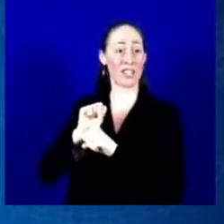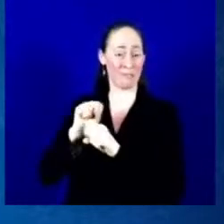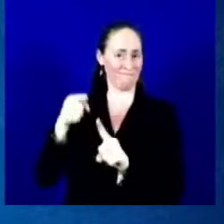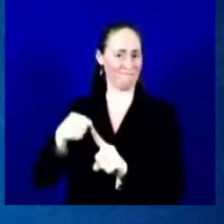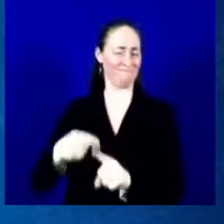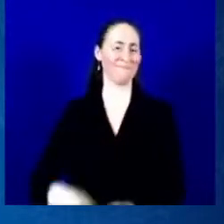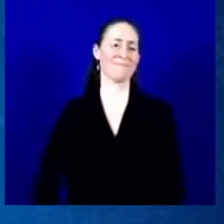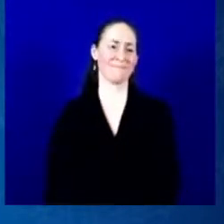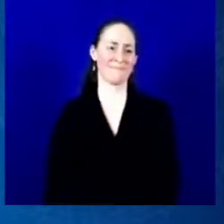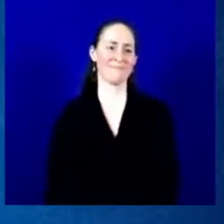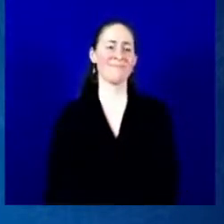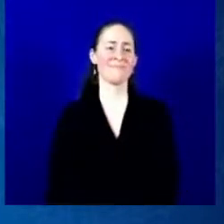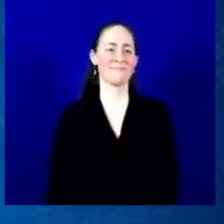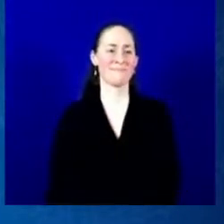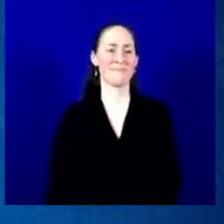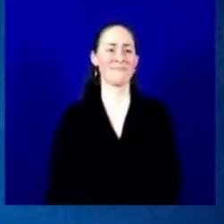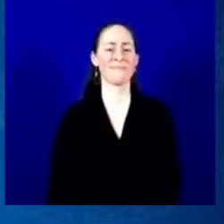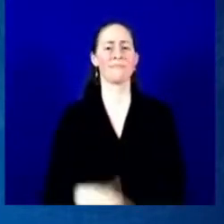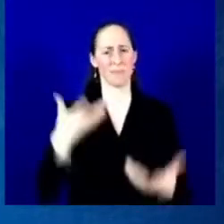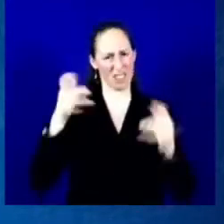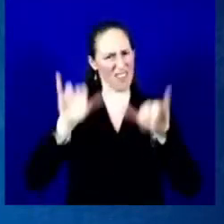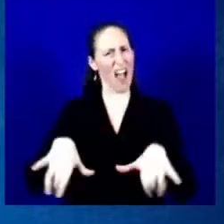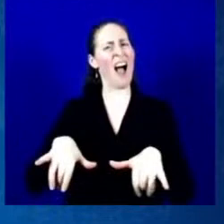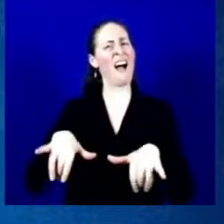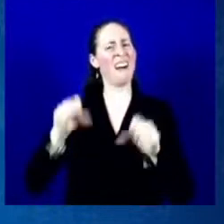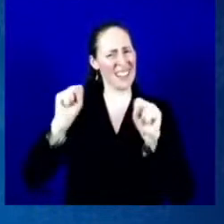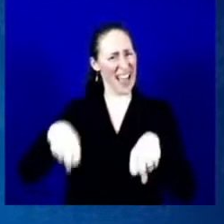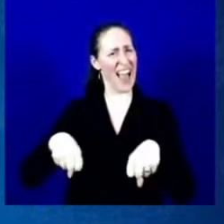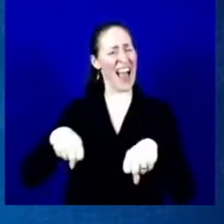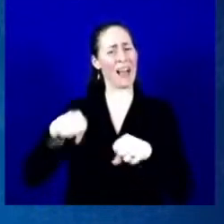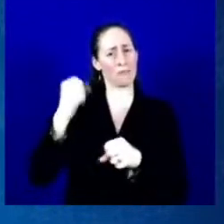We're one of the few industrial countries in the world.